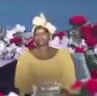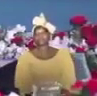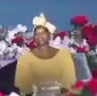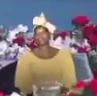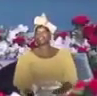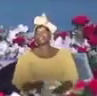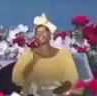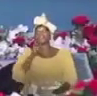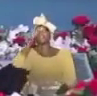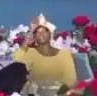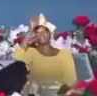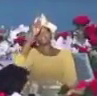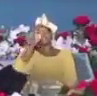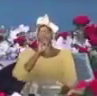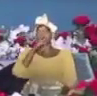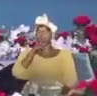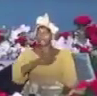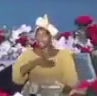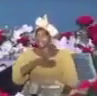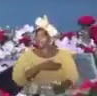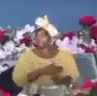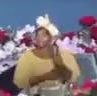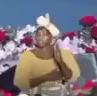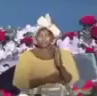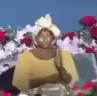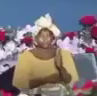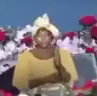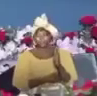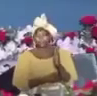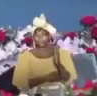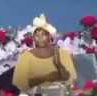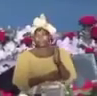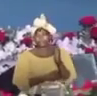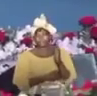You are my God.